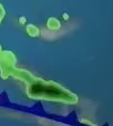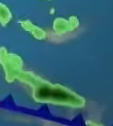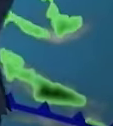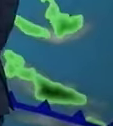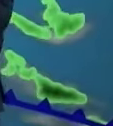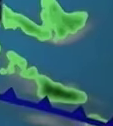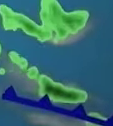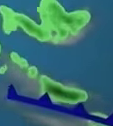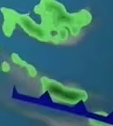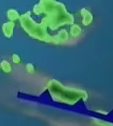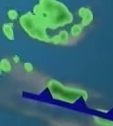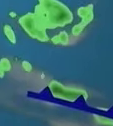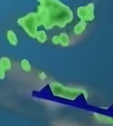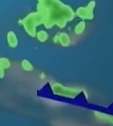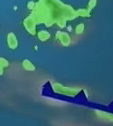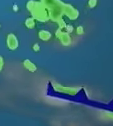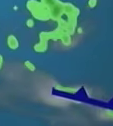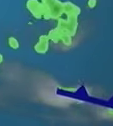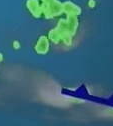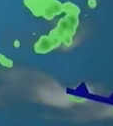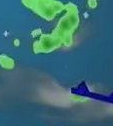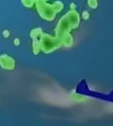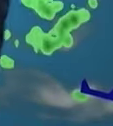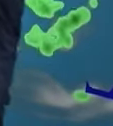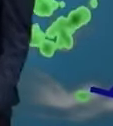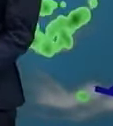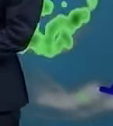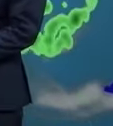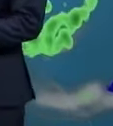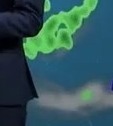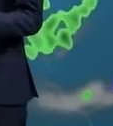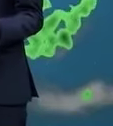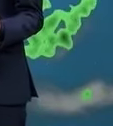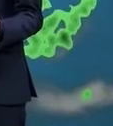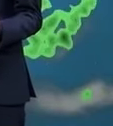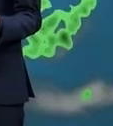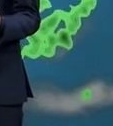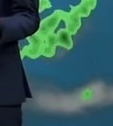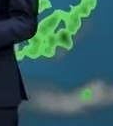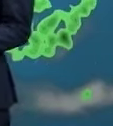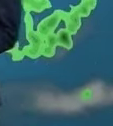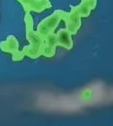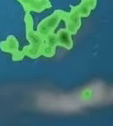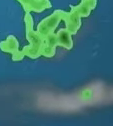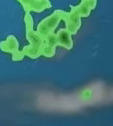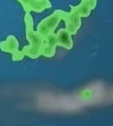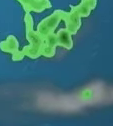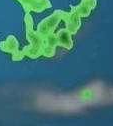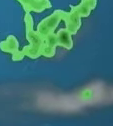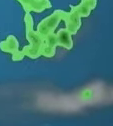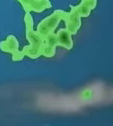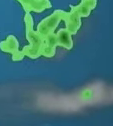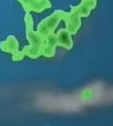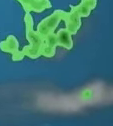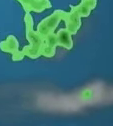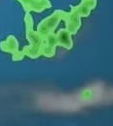to have a few showers developing over parts of the Kalahari, extending into the Northern Cape. And at the same time, it becomes cloudy along the west coast. We